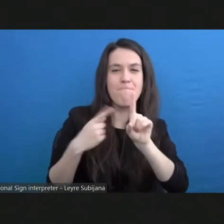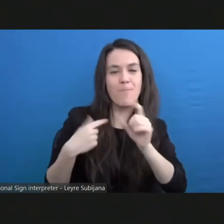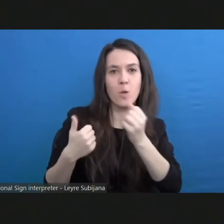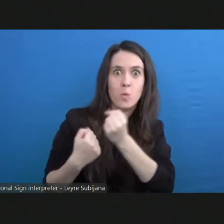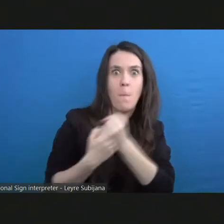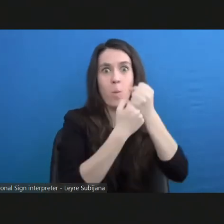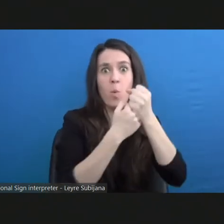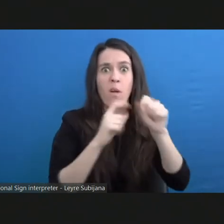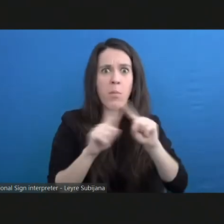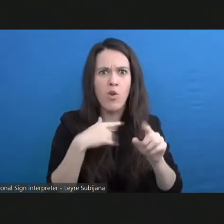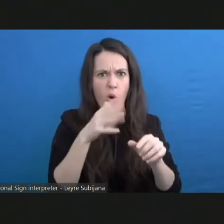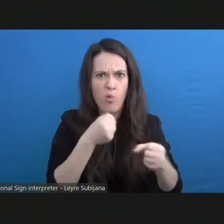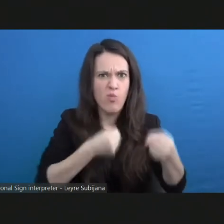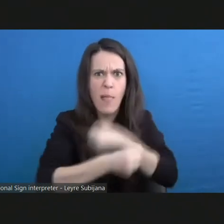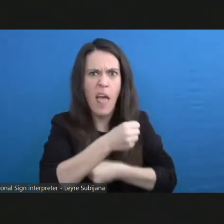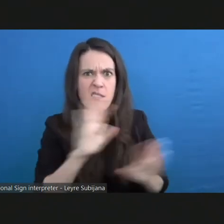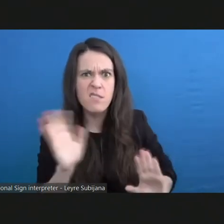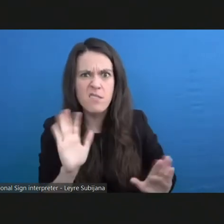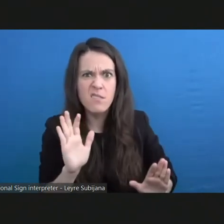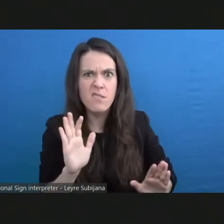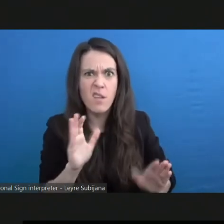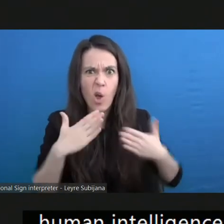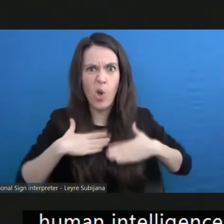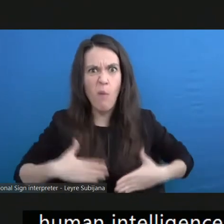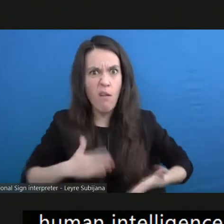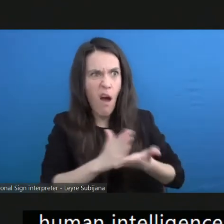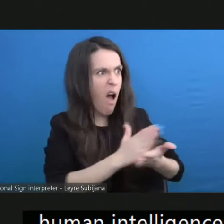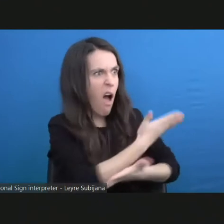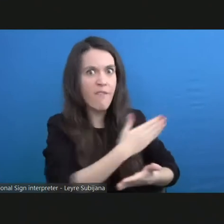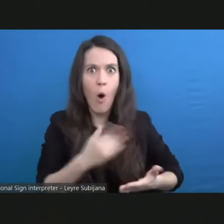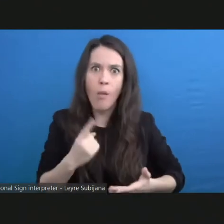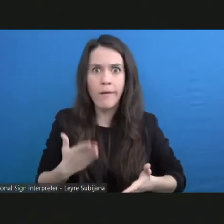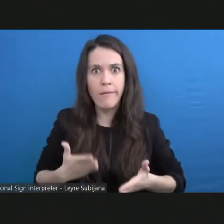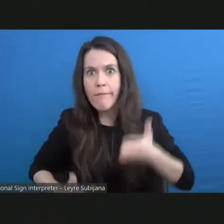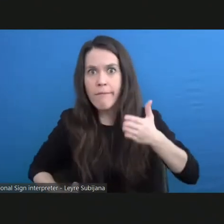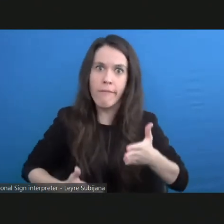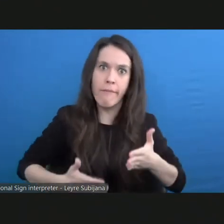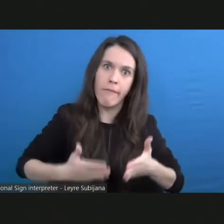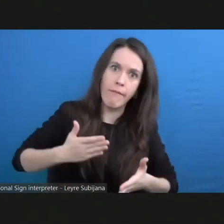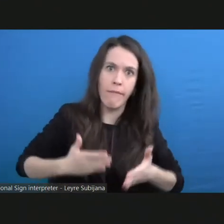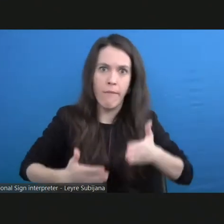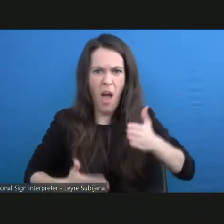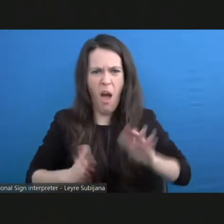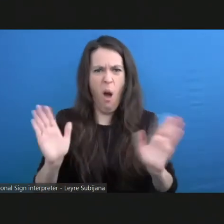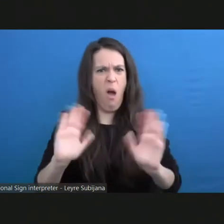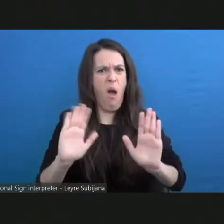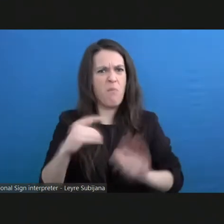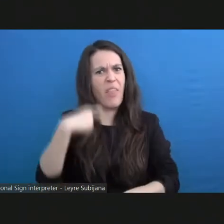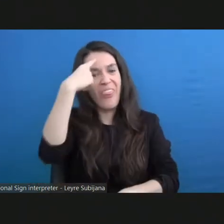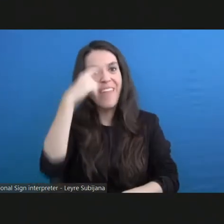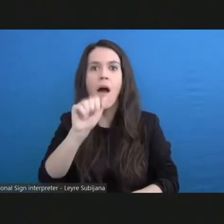Basically, IBM says that AI solutions must account for